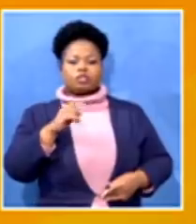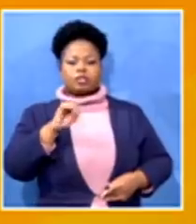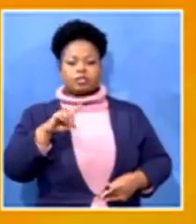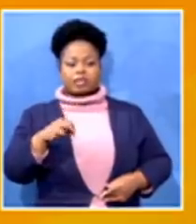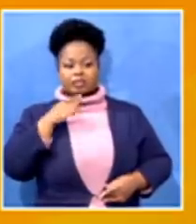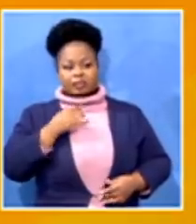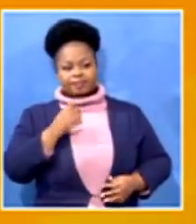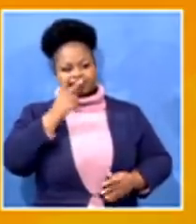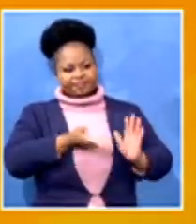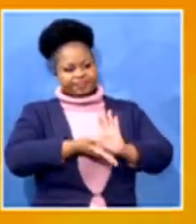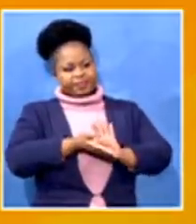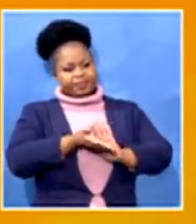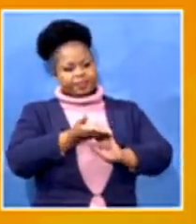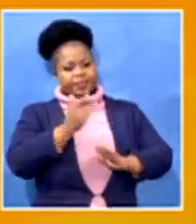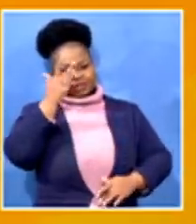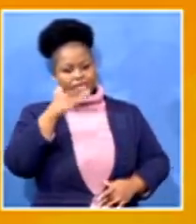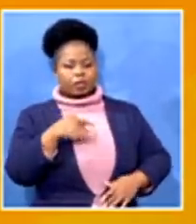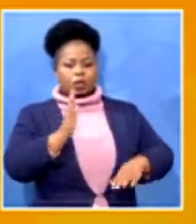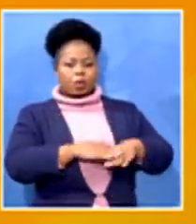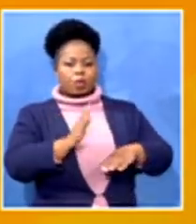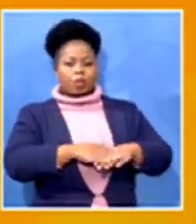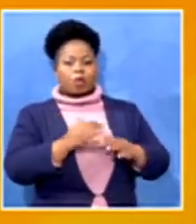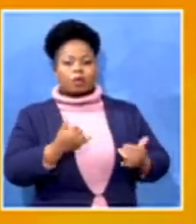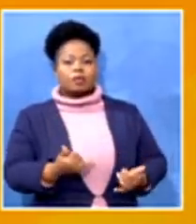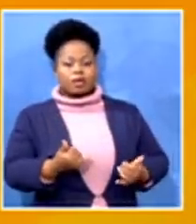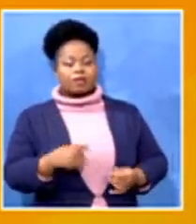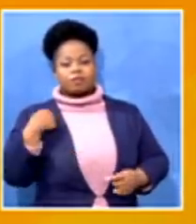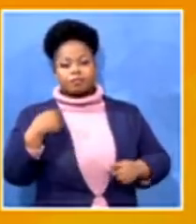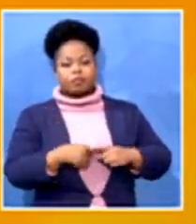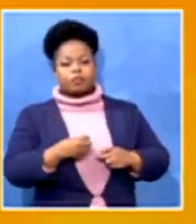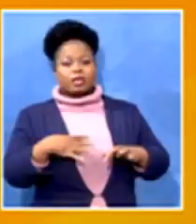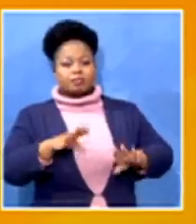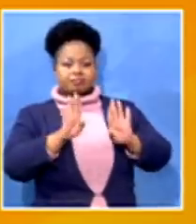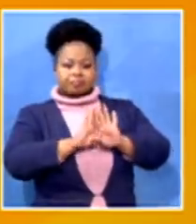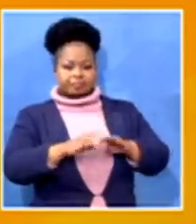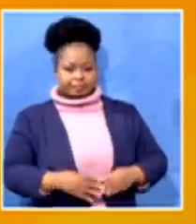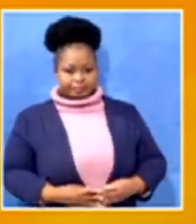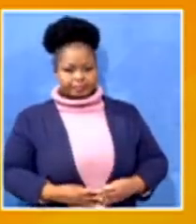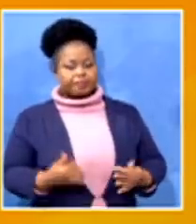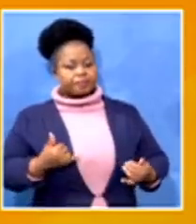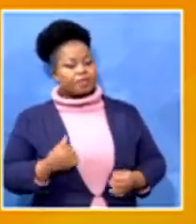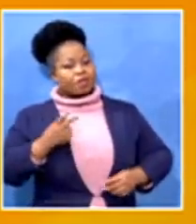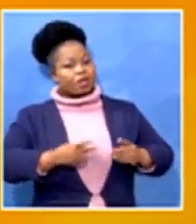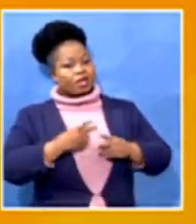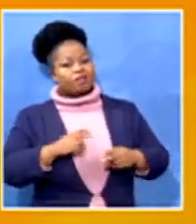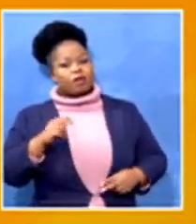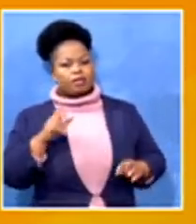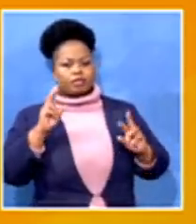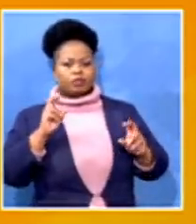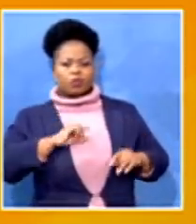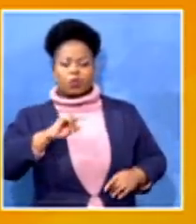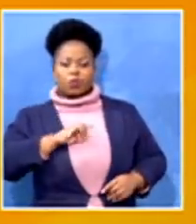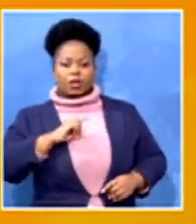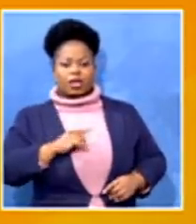an increase in the number of mental health relapses since the start of the pandemic. This, amongst other issues, because patients